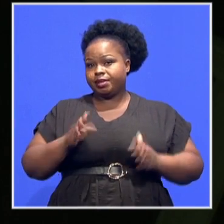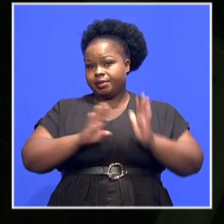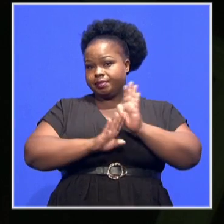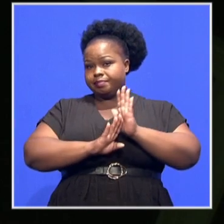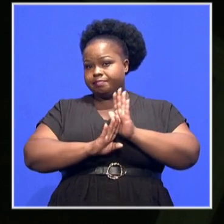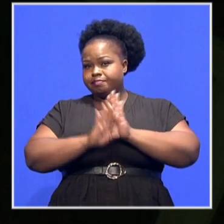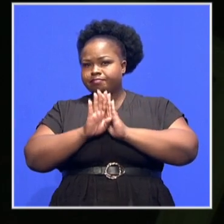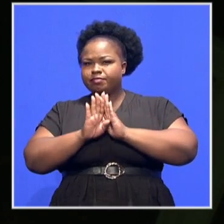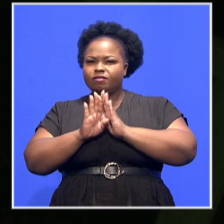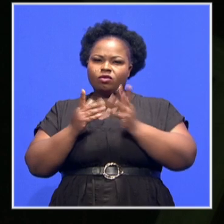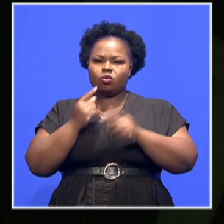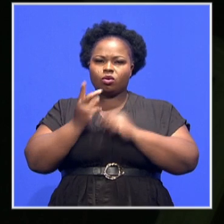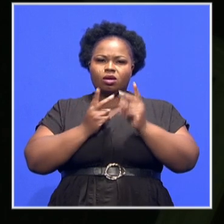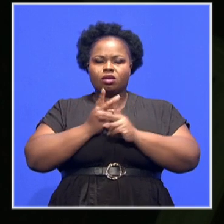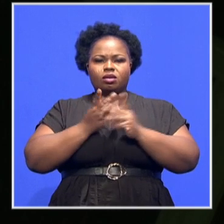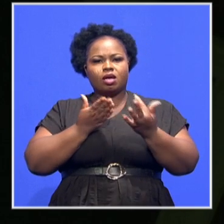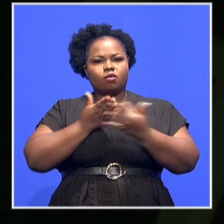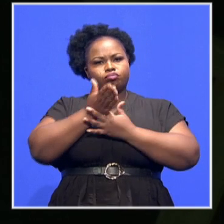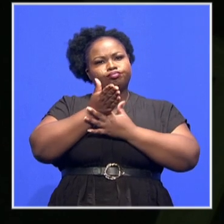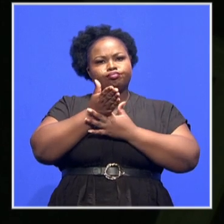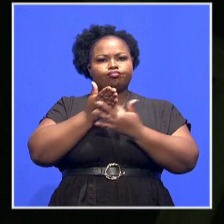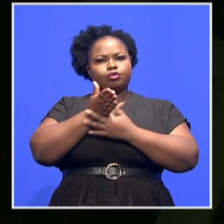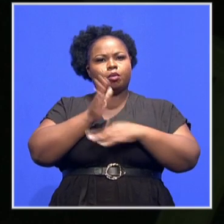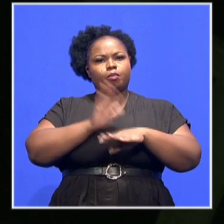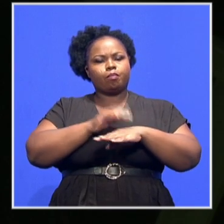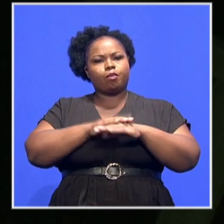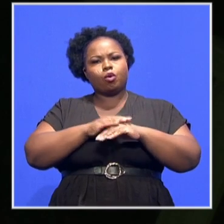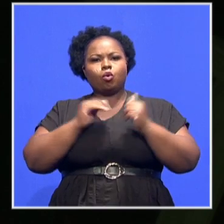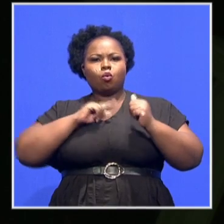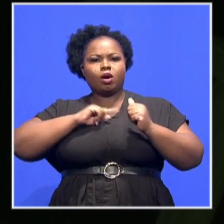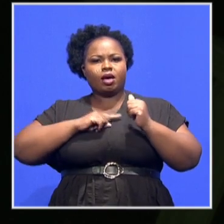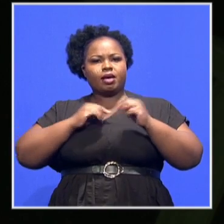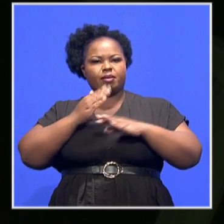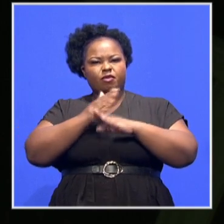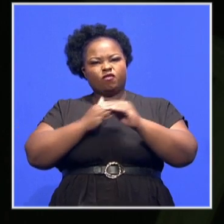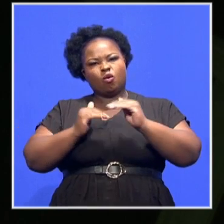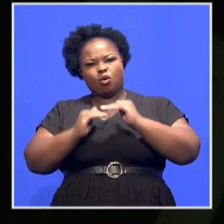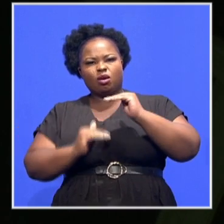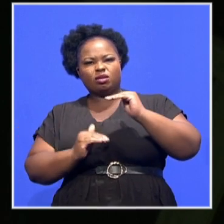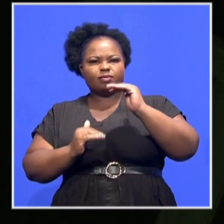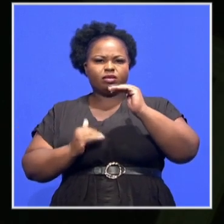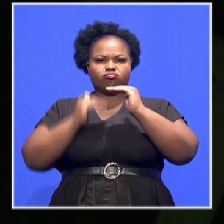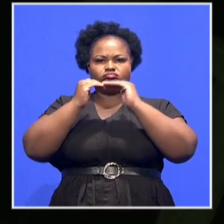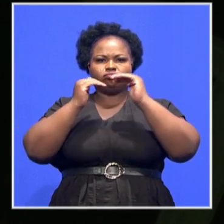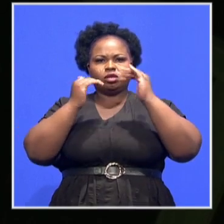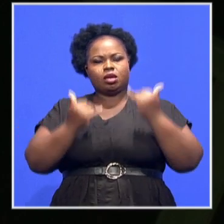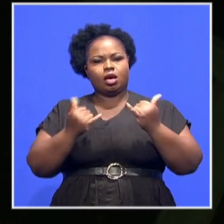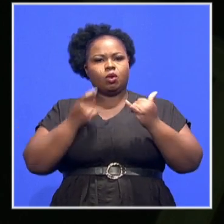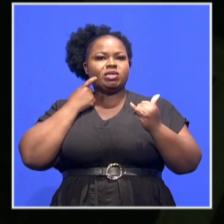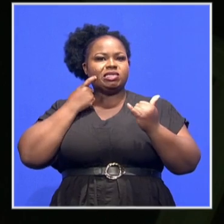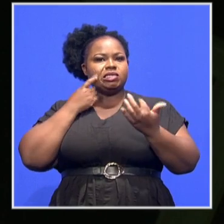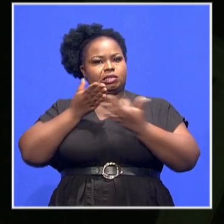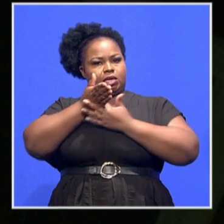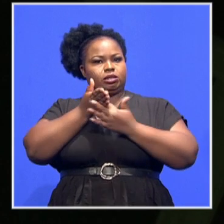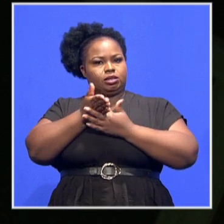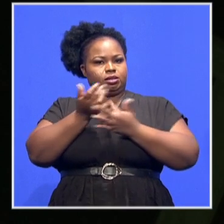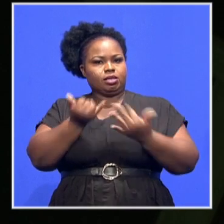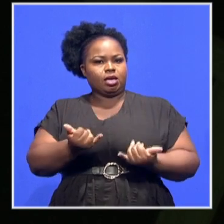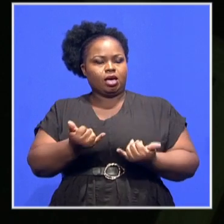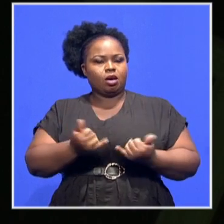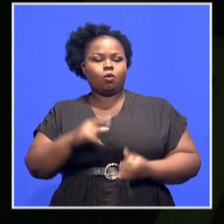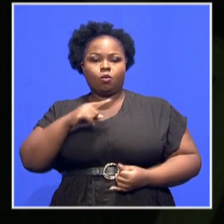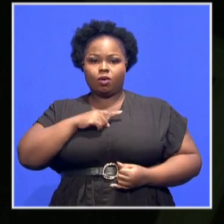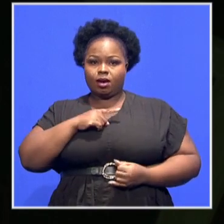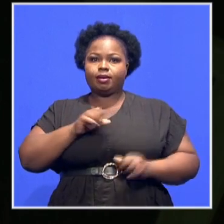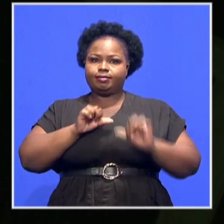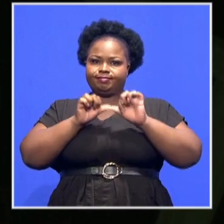that has led to a great deal of activity in the generation side of the